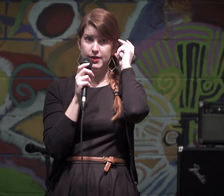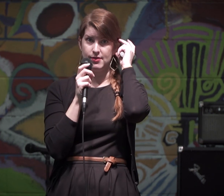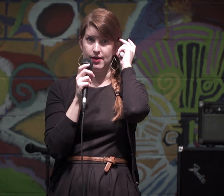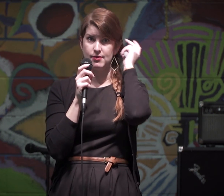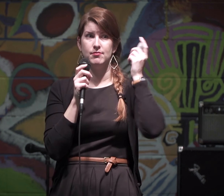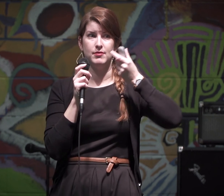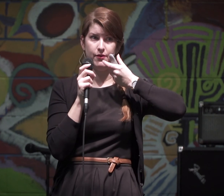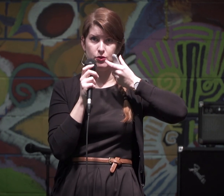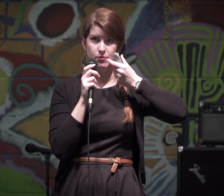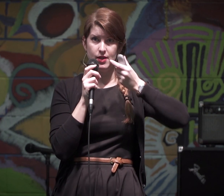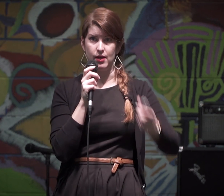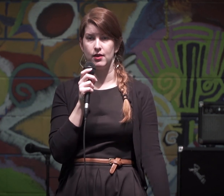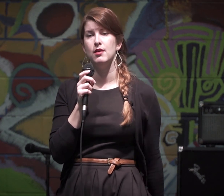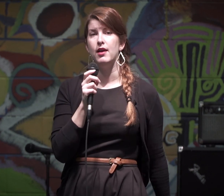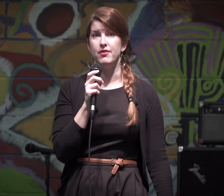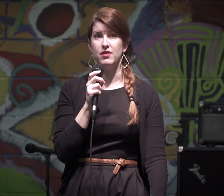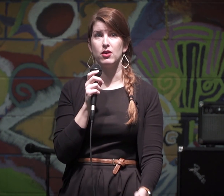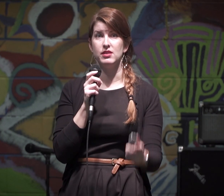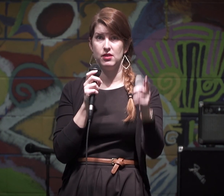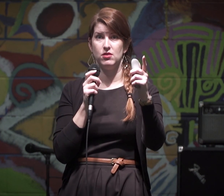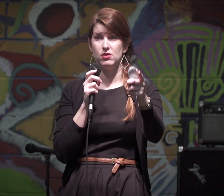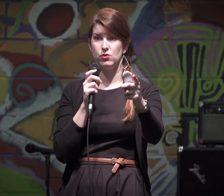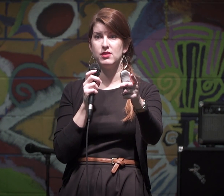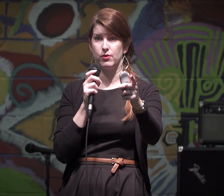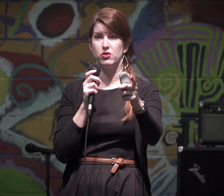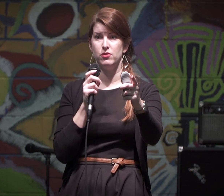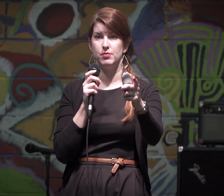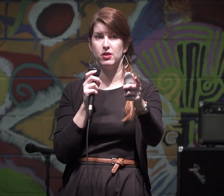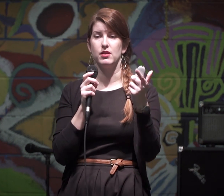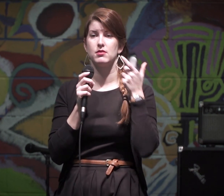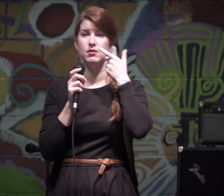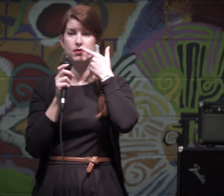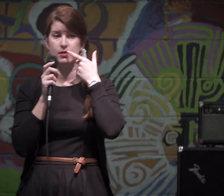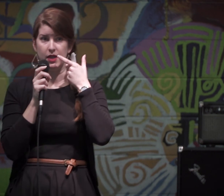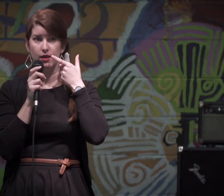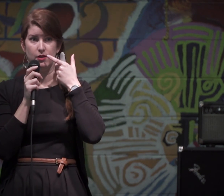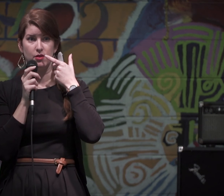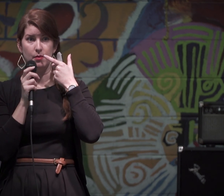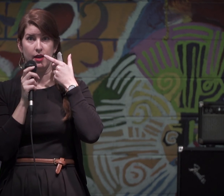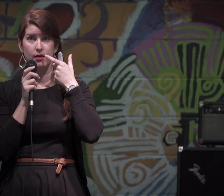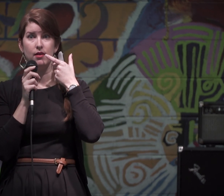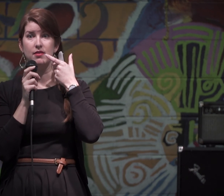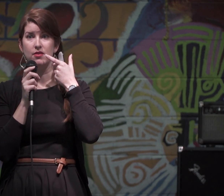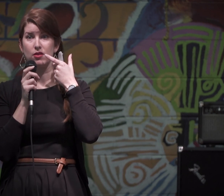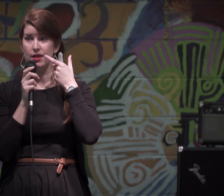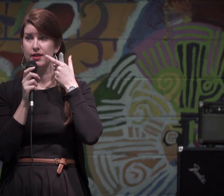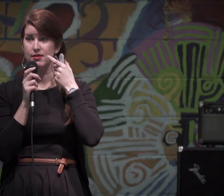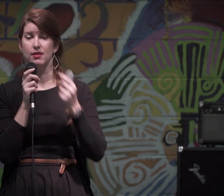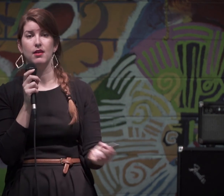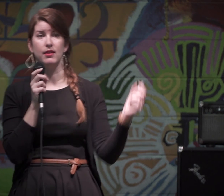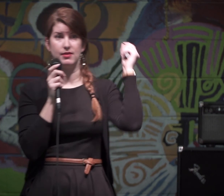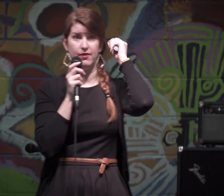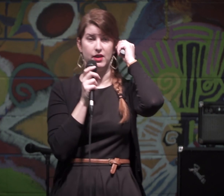wear their headsets, they have their little mic, and then they are listening to the source language, who the speaker is, speaking it into the mic, and then their